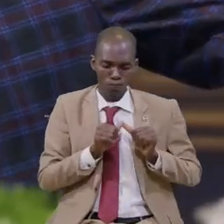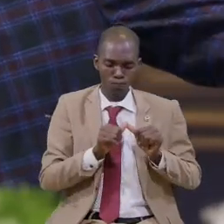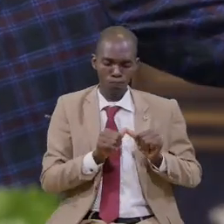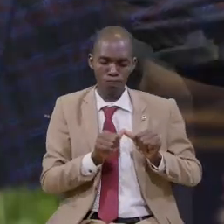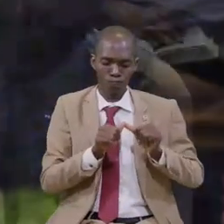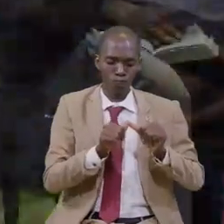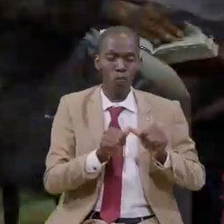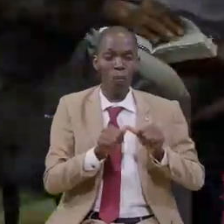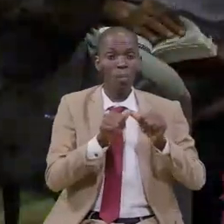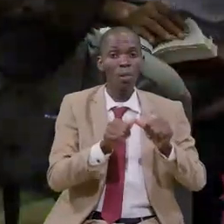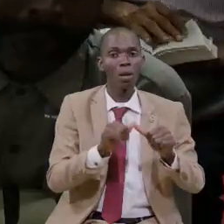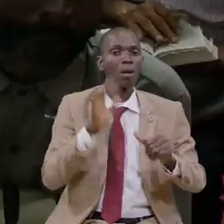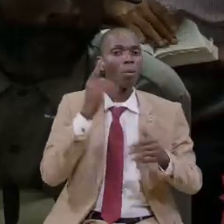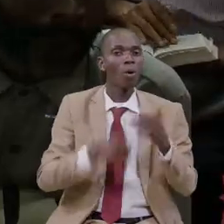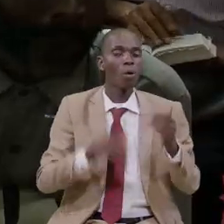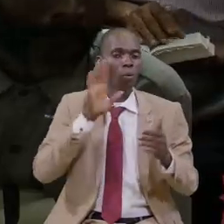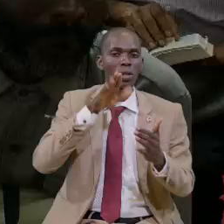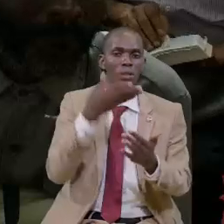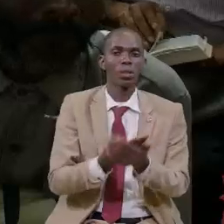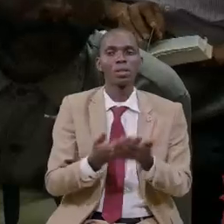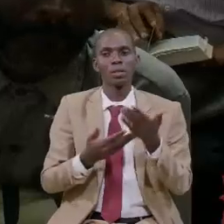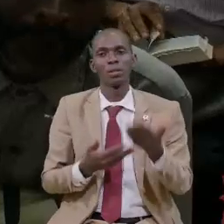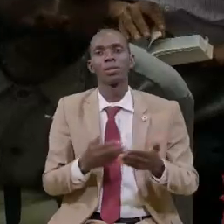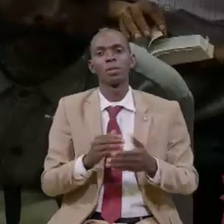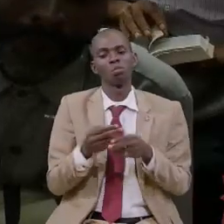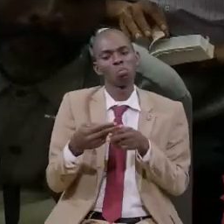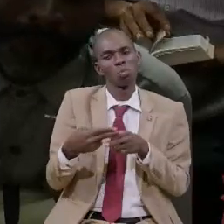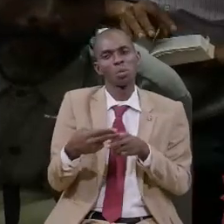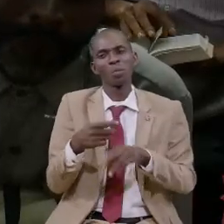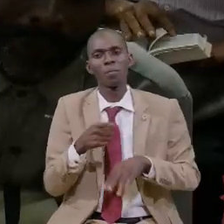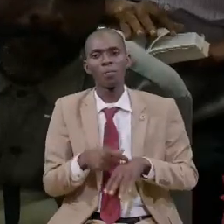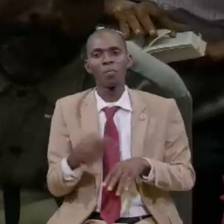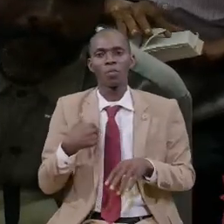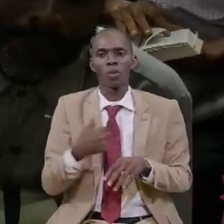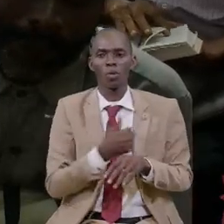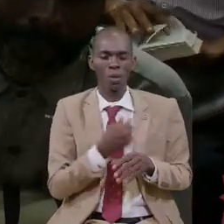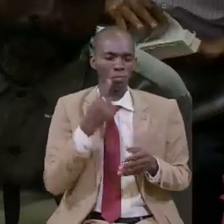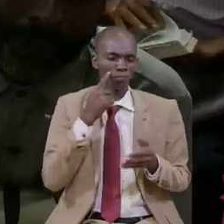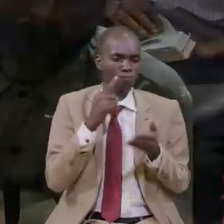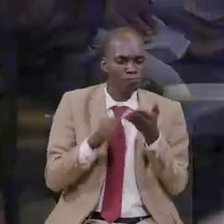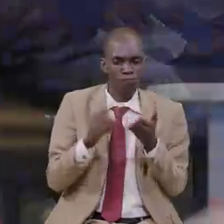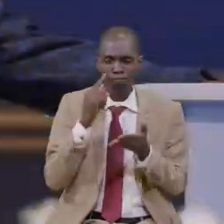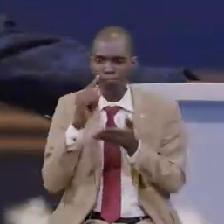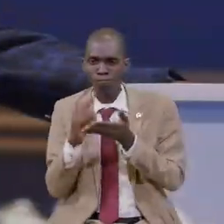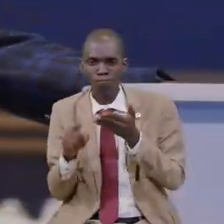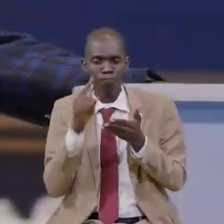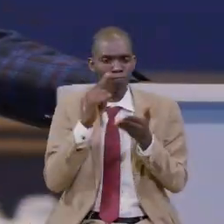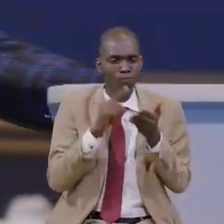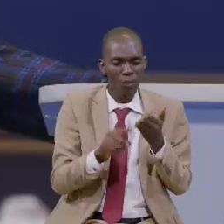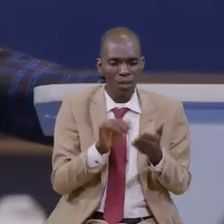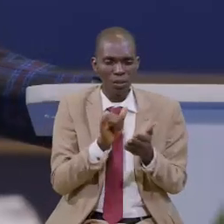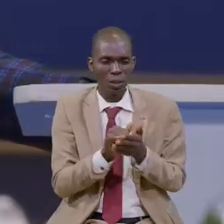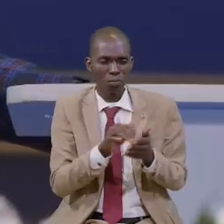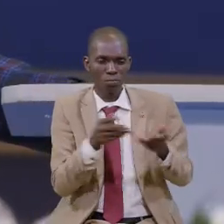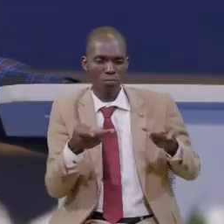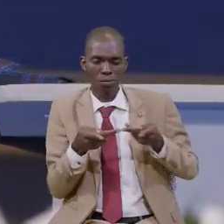there. Sooner or later, we'll examine that area, that area, that area, and then